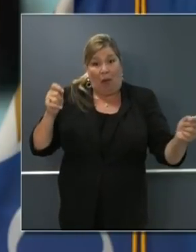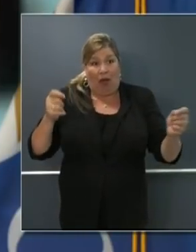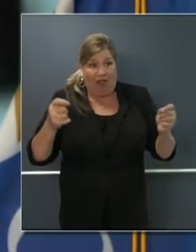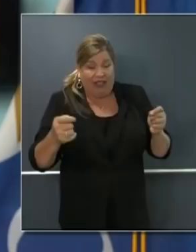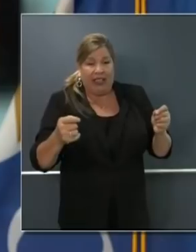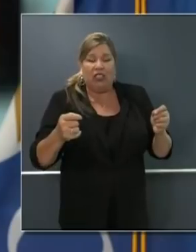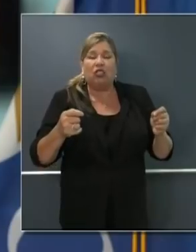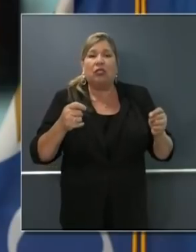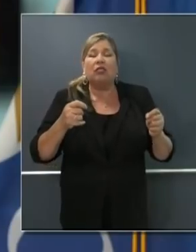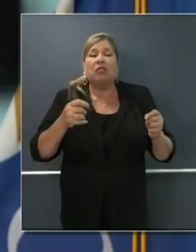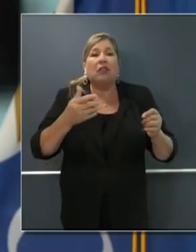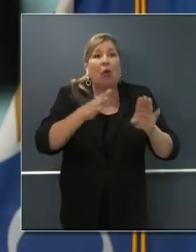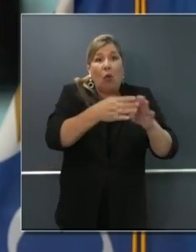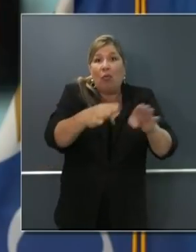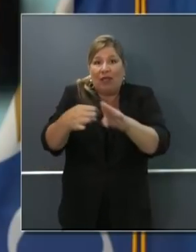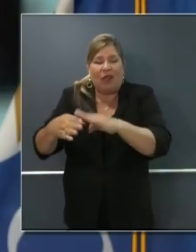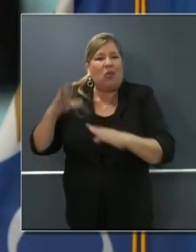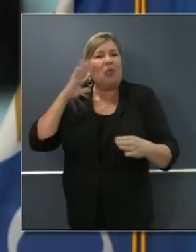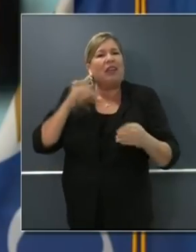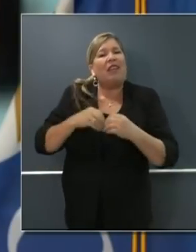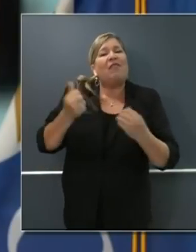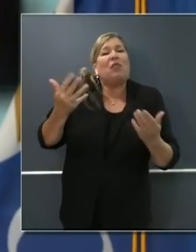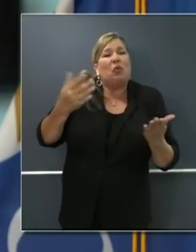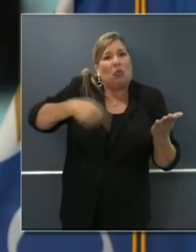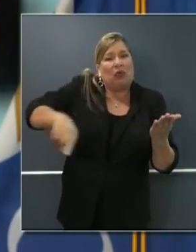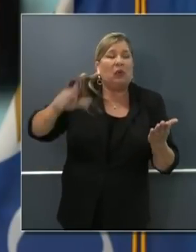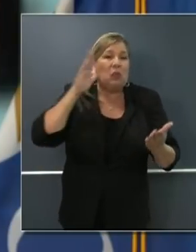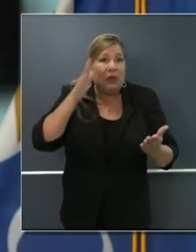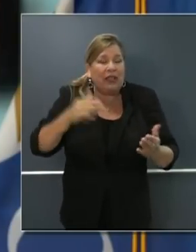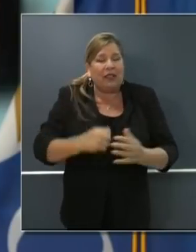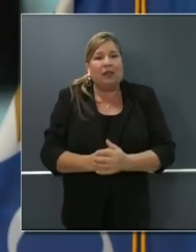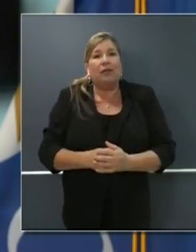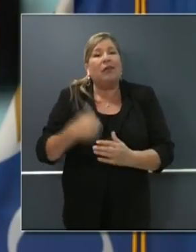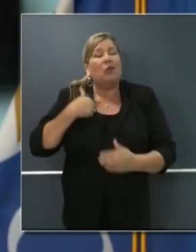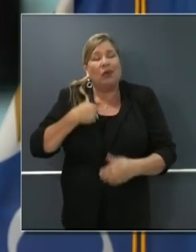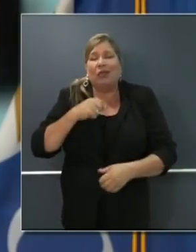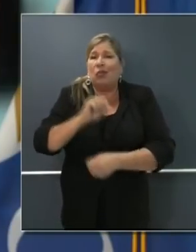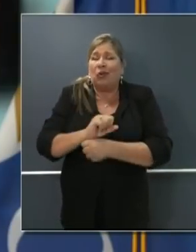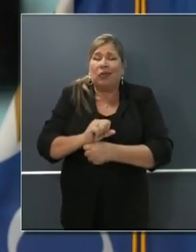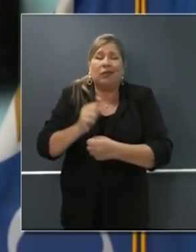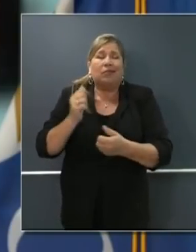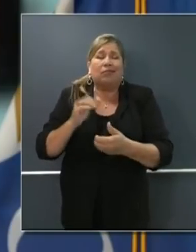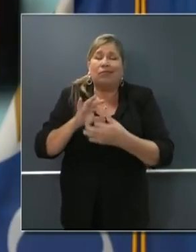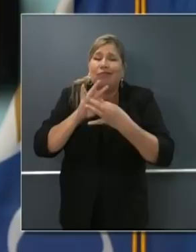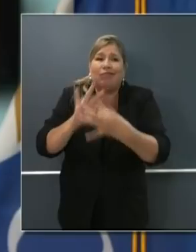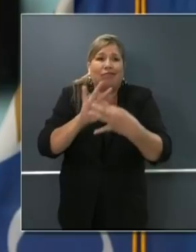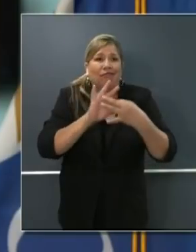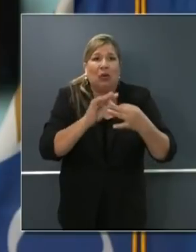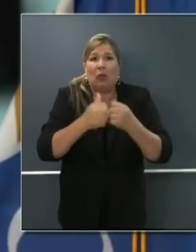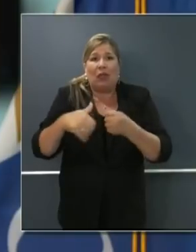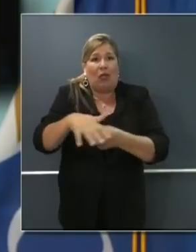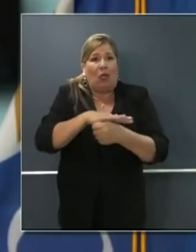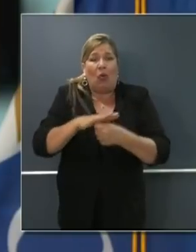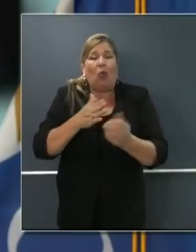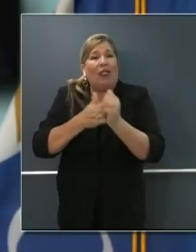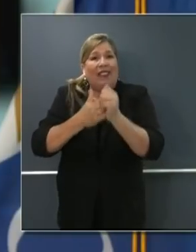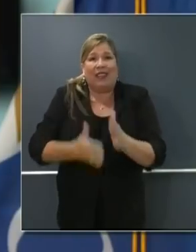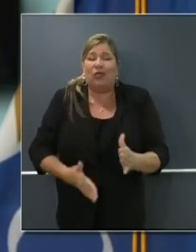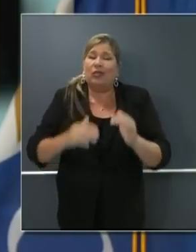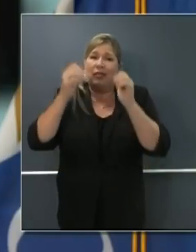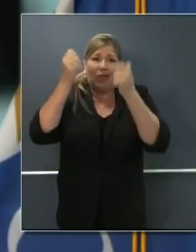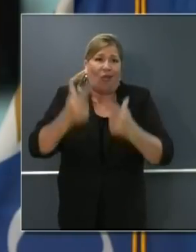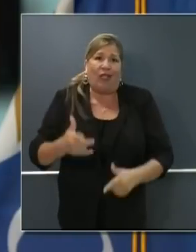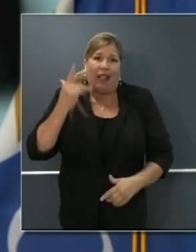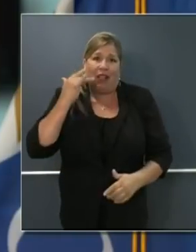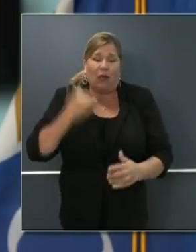and making sure we're doing that in partnership and in council with local leaders all throughout the state of California. But one thing